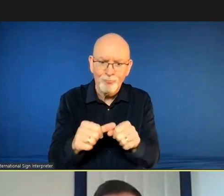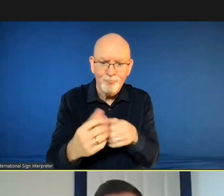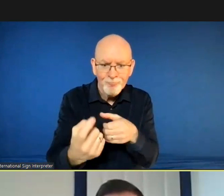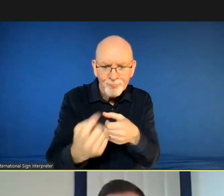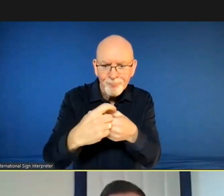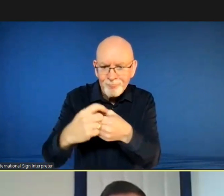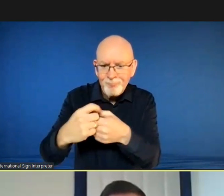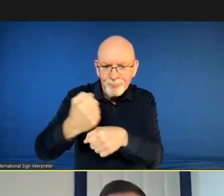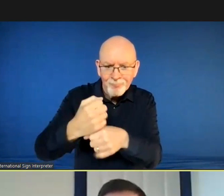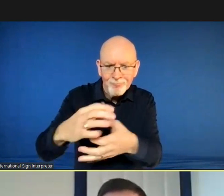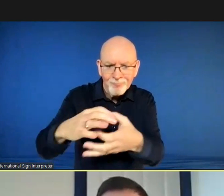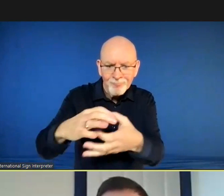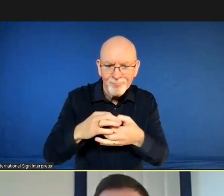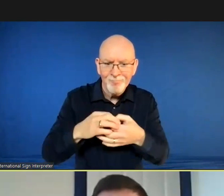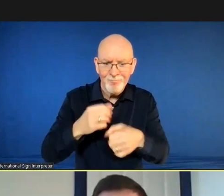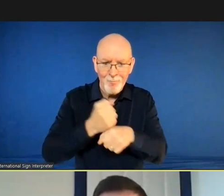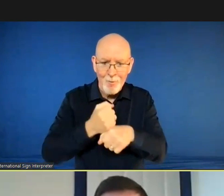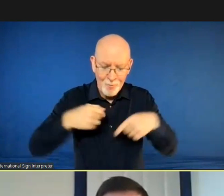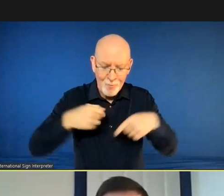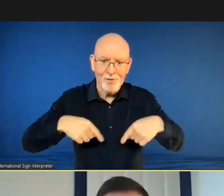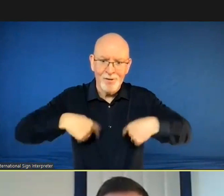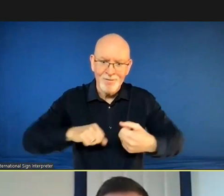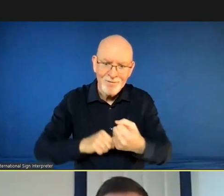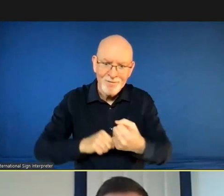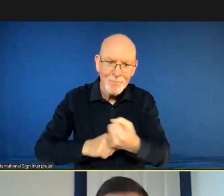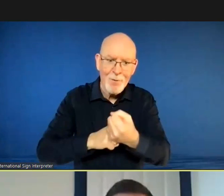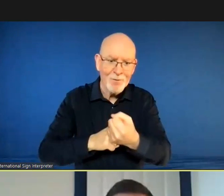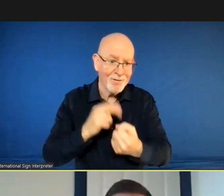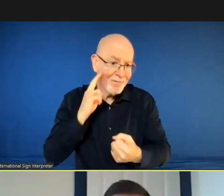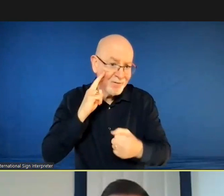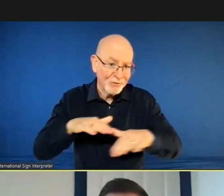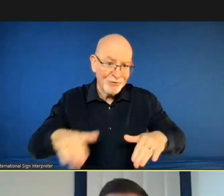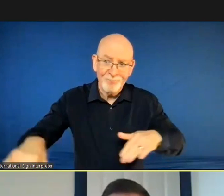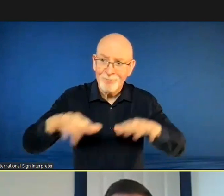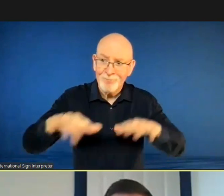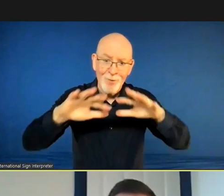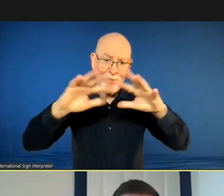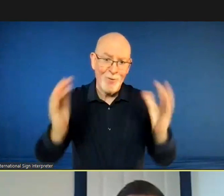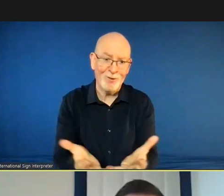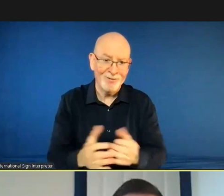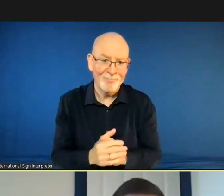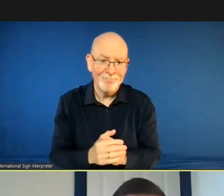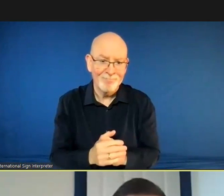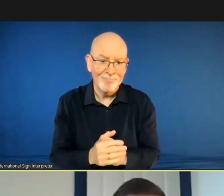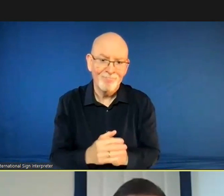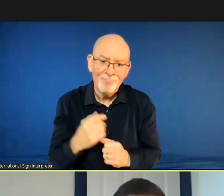from Helen now, talking about some of the lived experience of deaf children in East Africa.